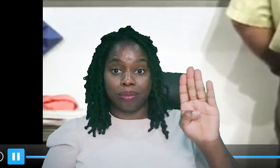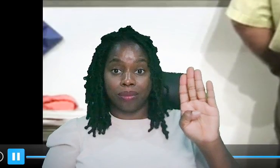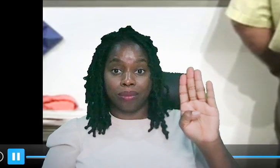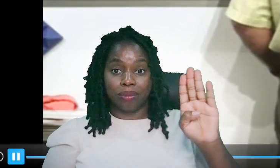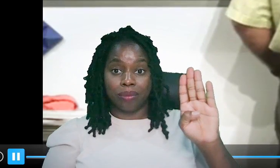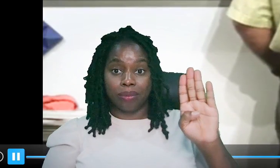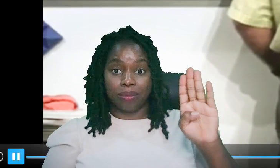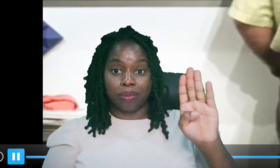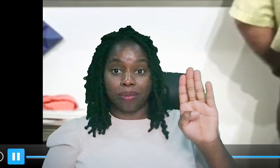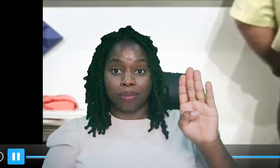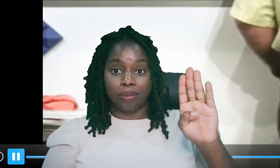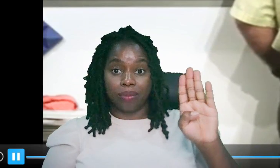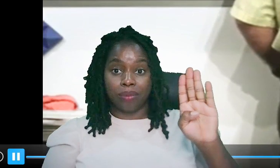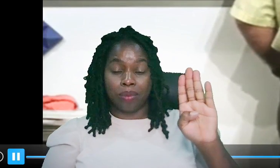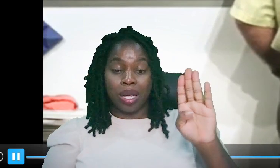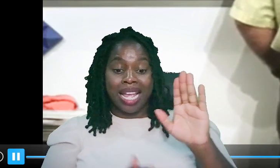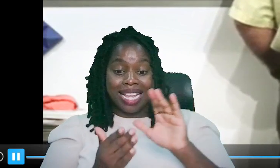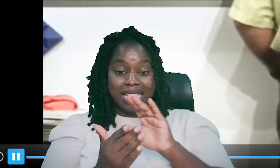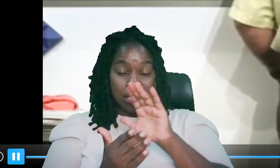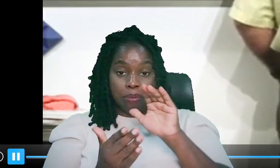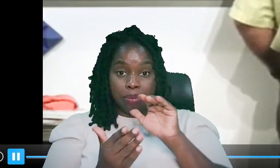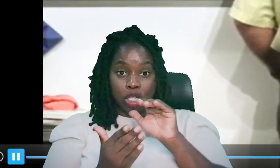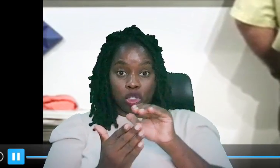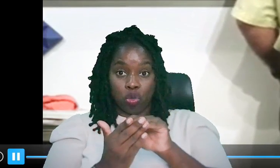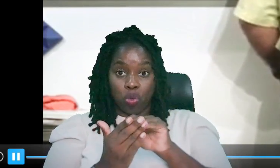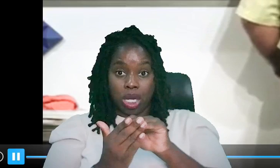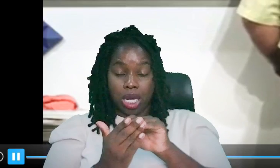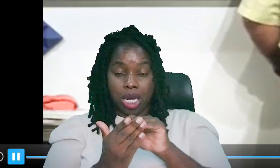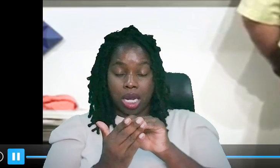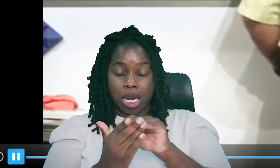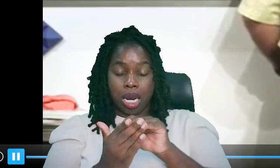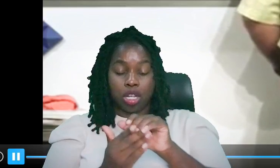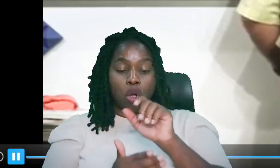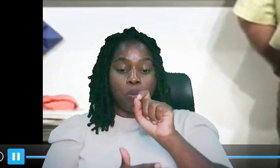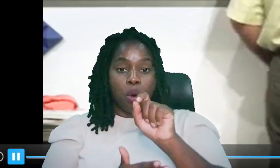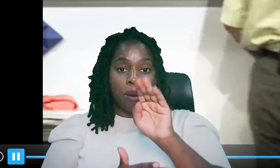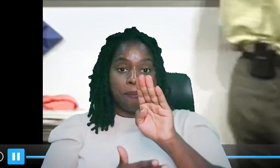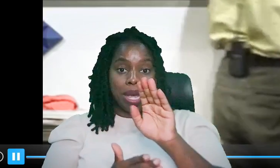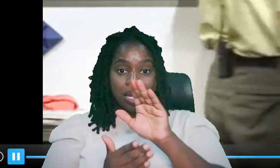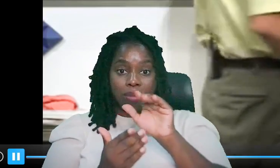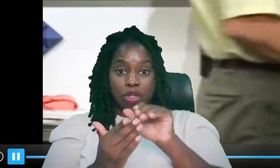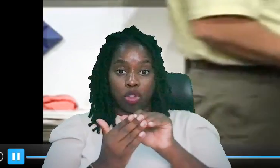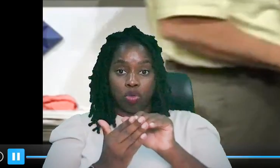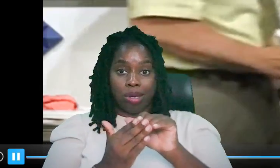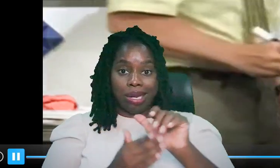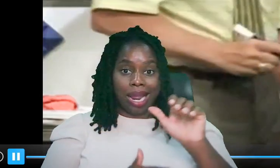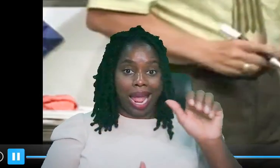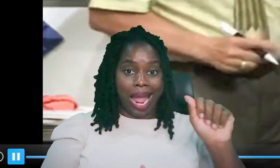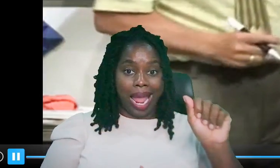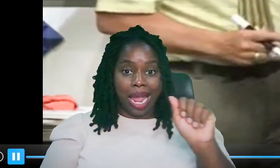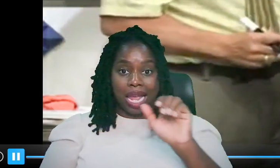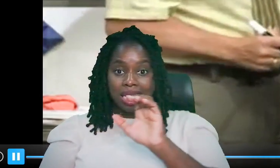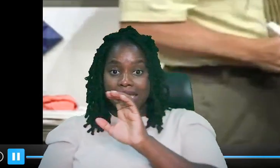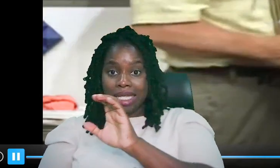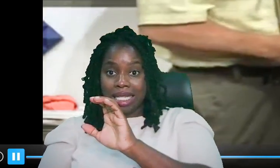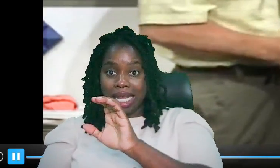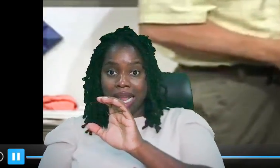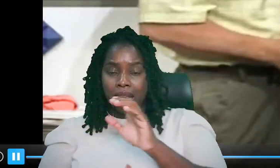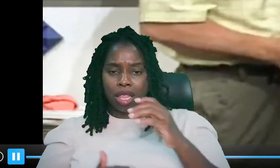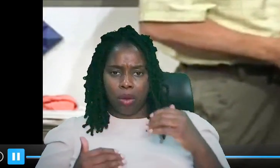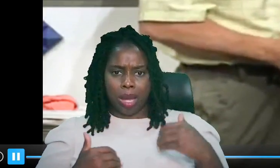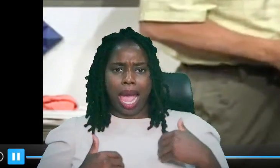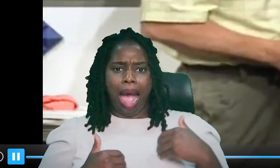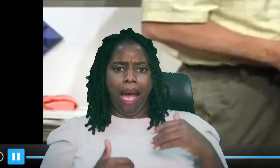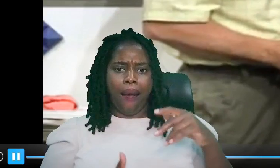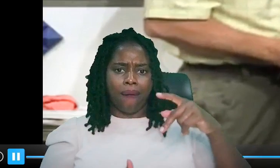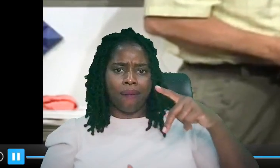is in between points A and C, then we had a postulate that